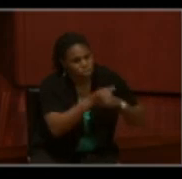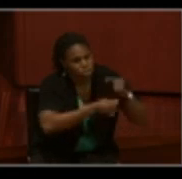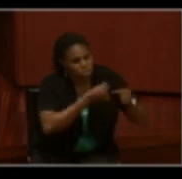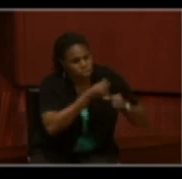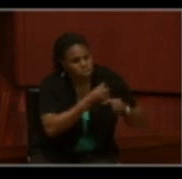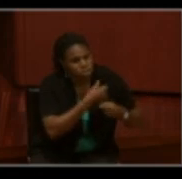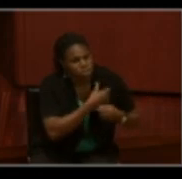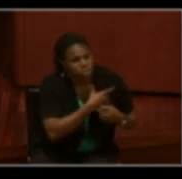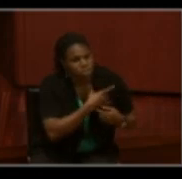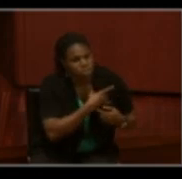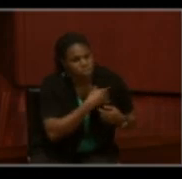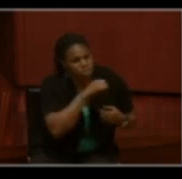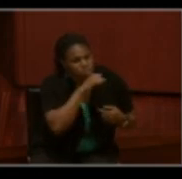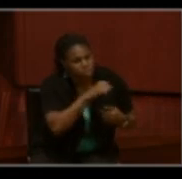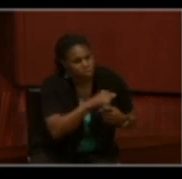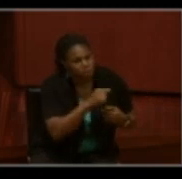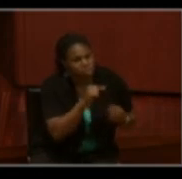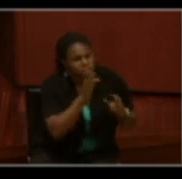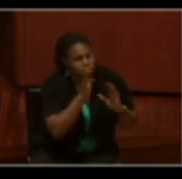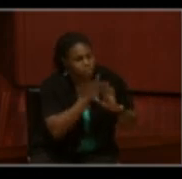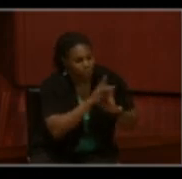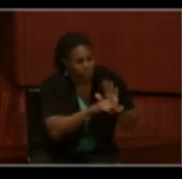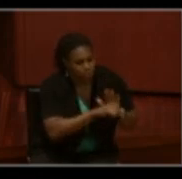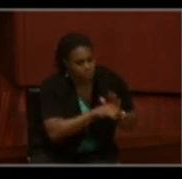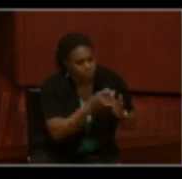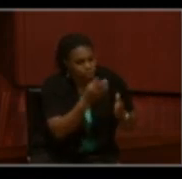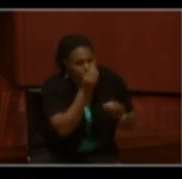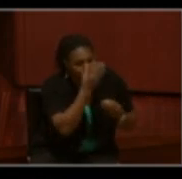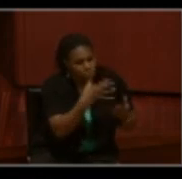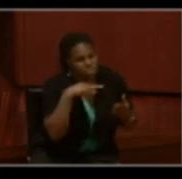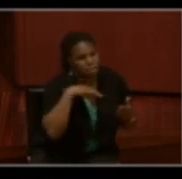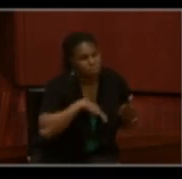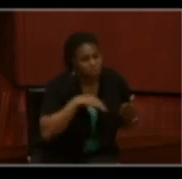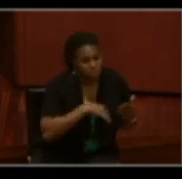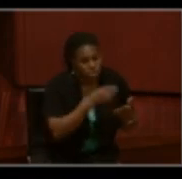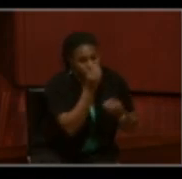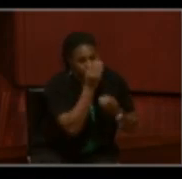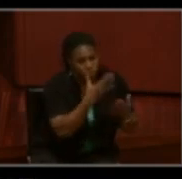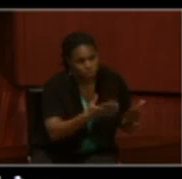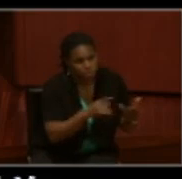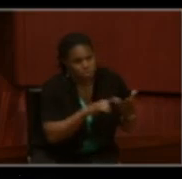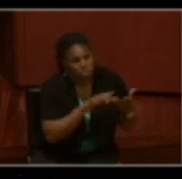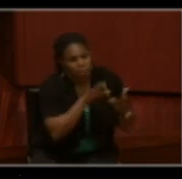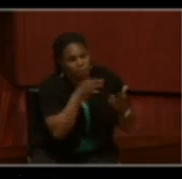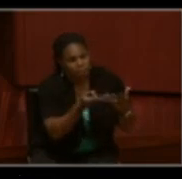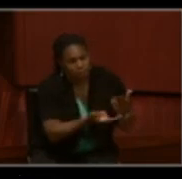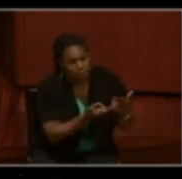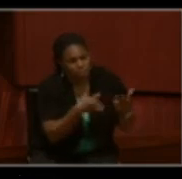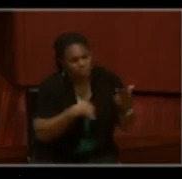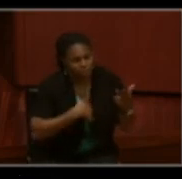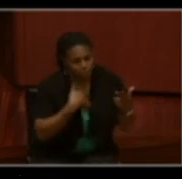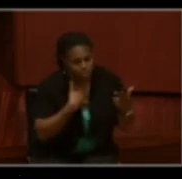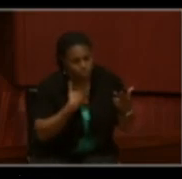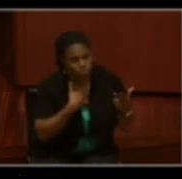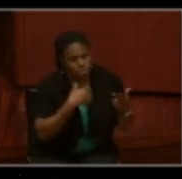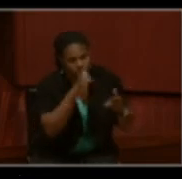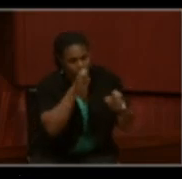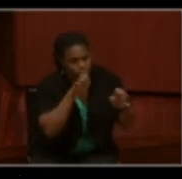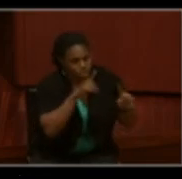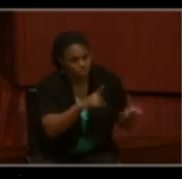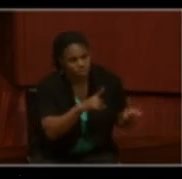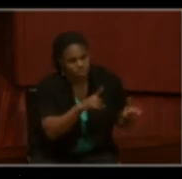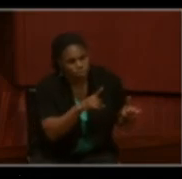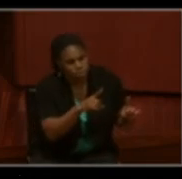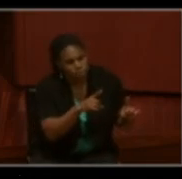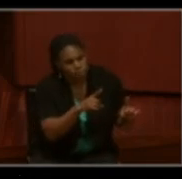applications, there's background information, there's information about families, addresses, education,